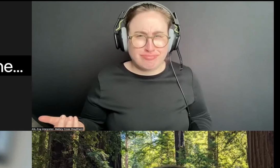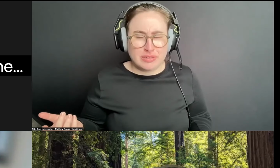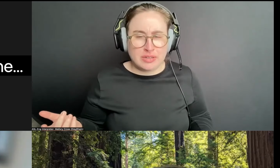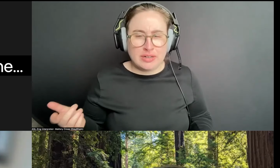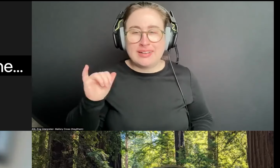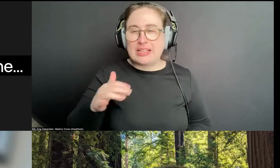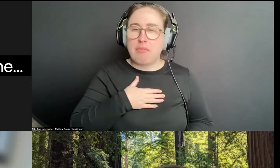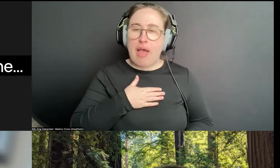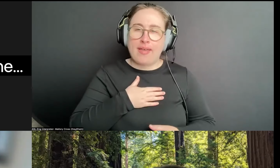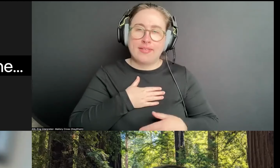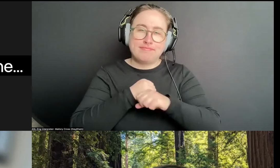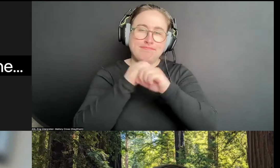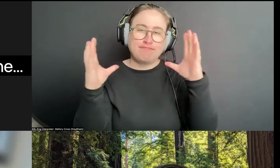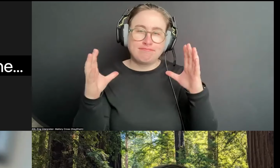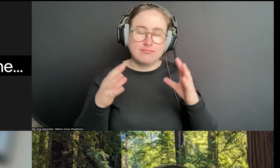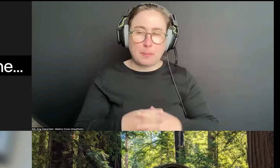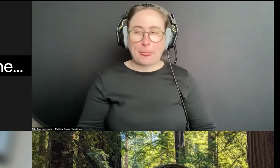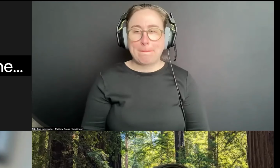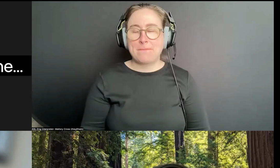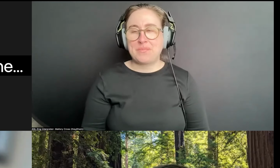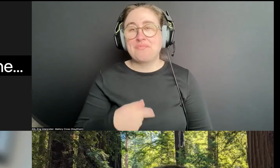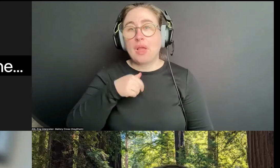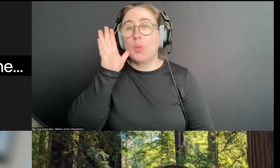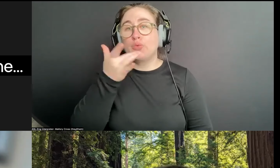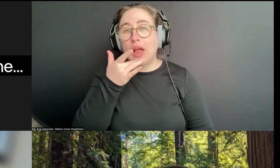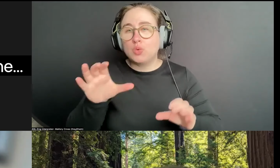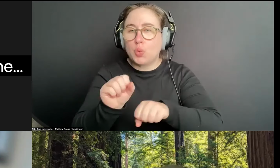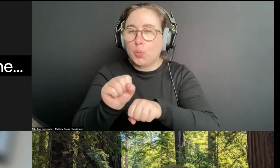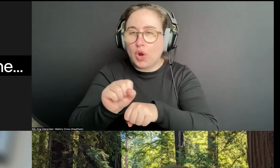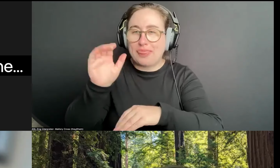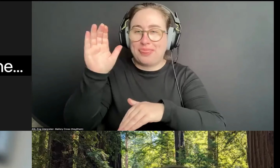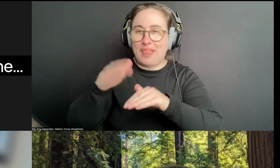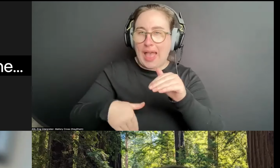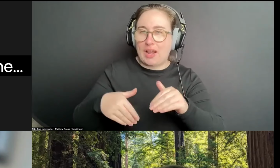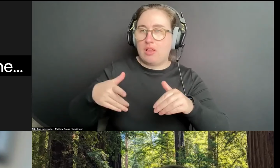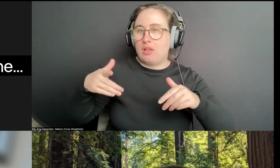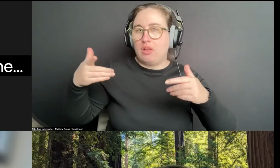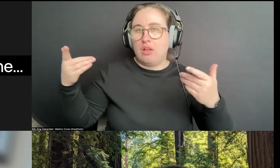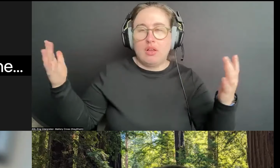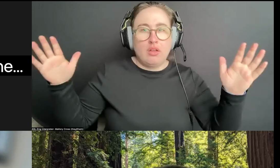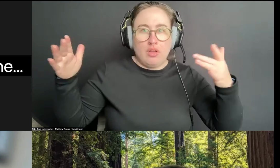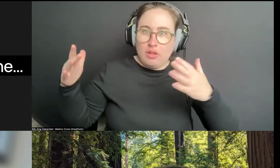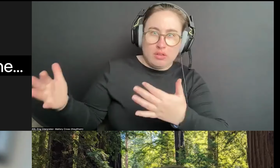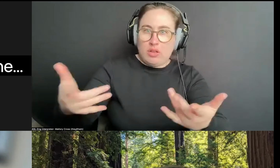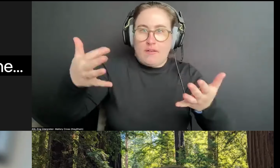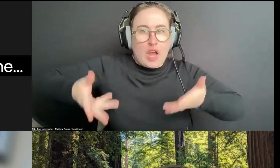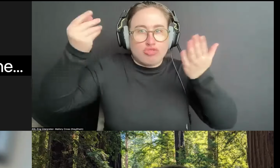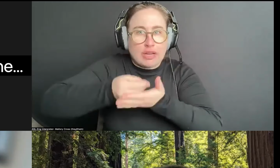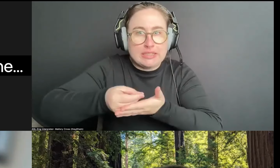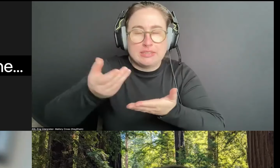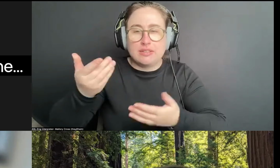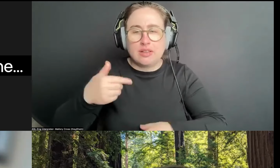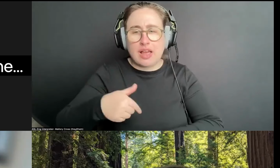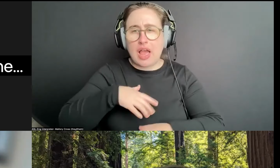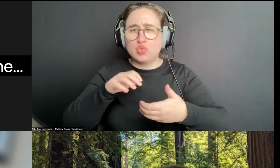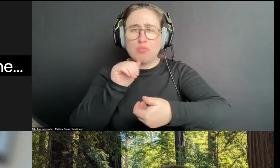how I've come up with it. I would rather do the work than go out and do the fundraising. I do partnership building